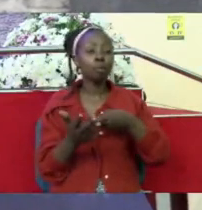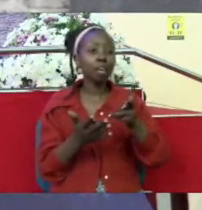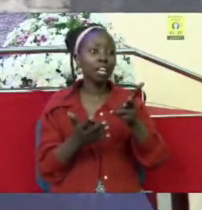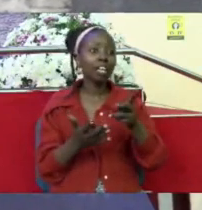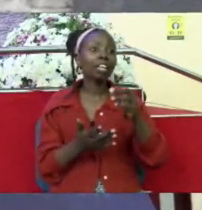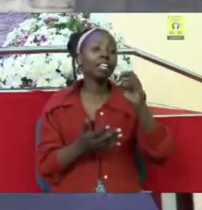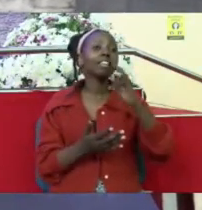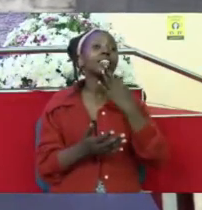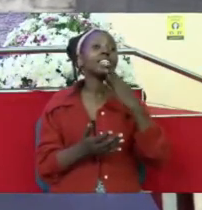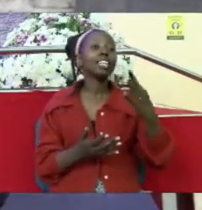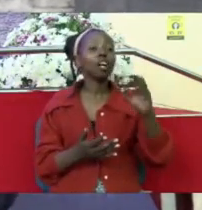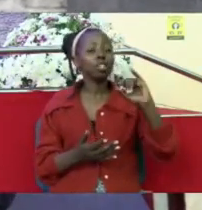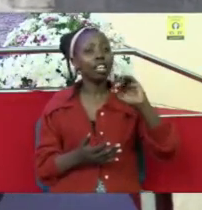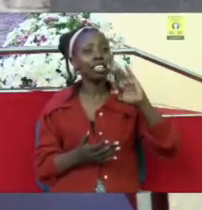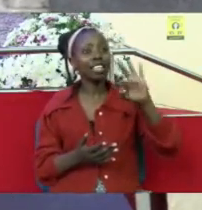3500 return. Kwenda na kurudi